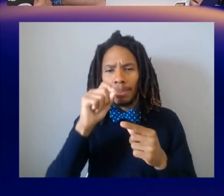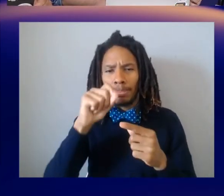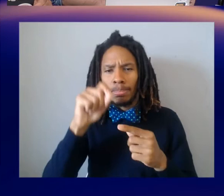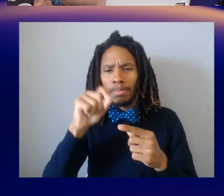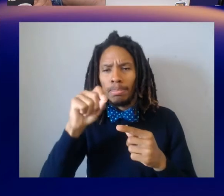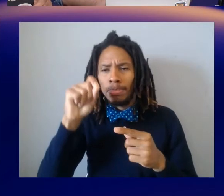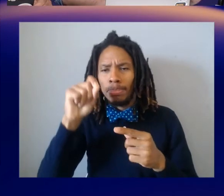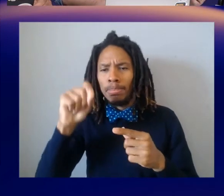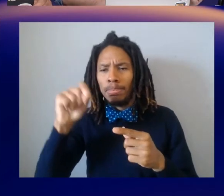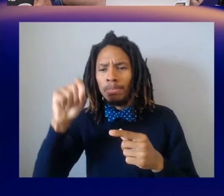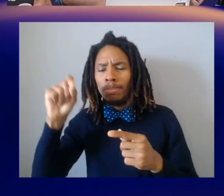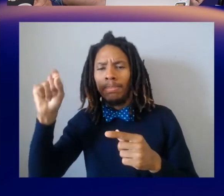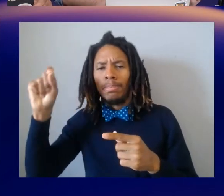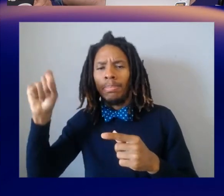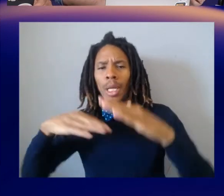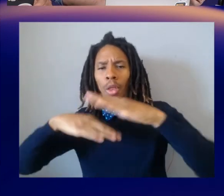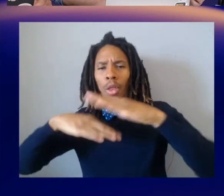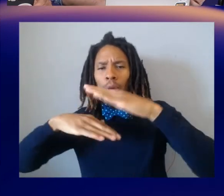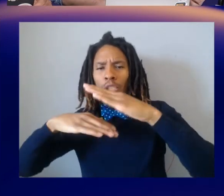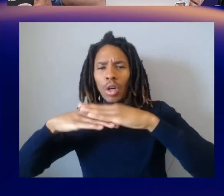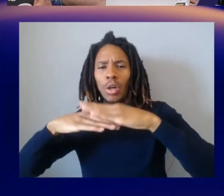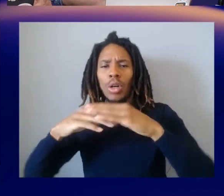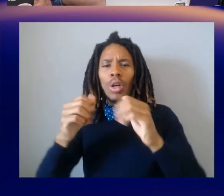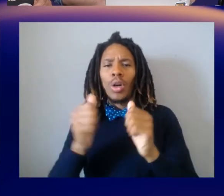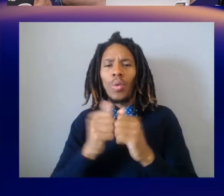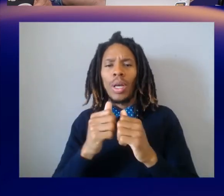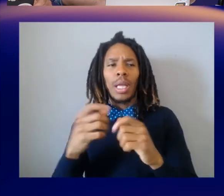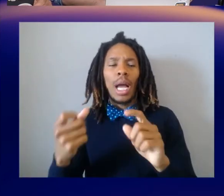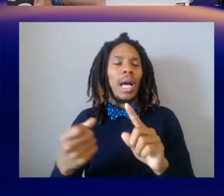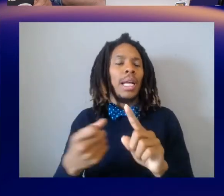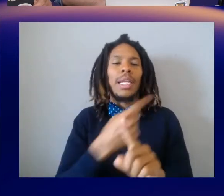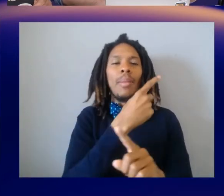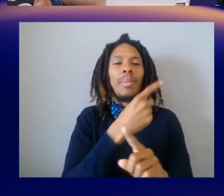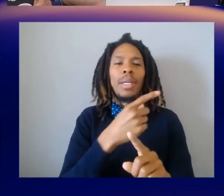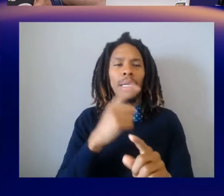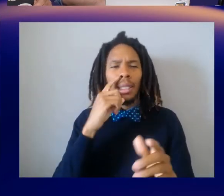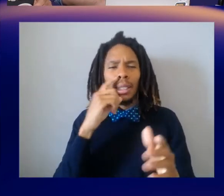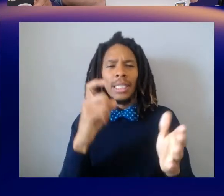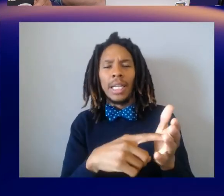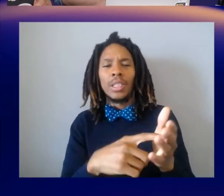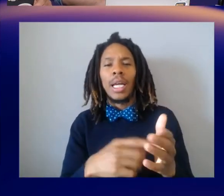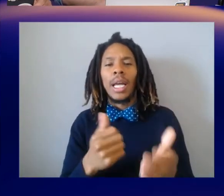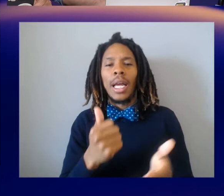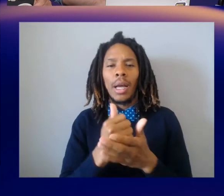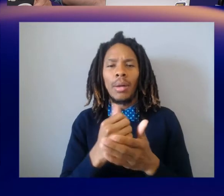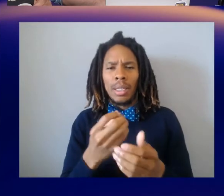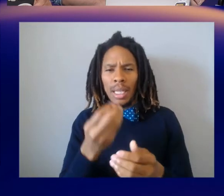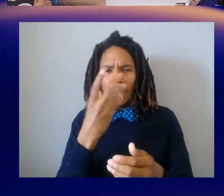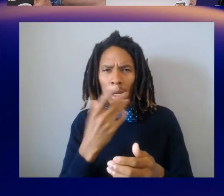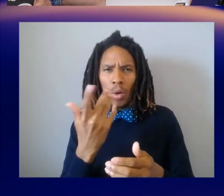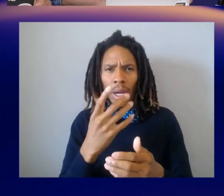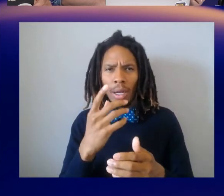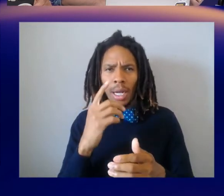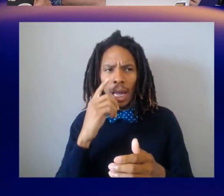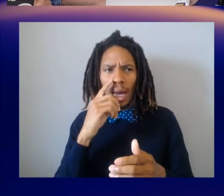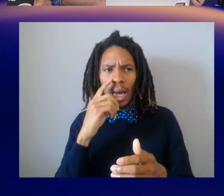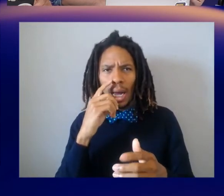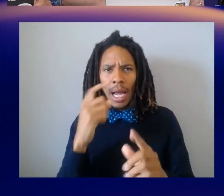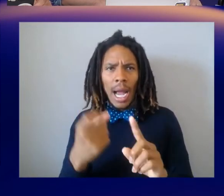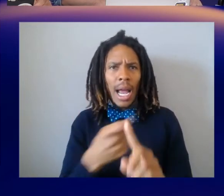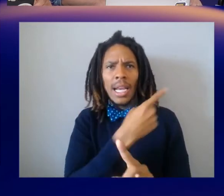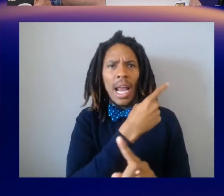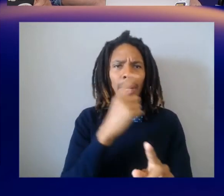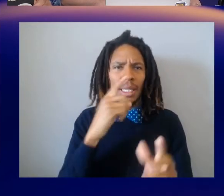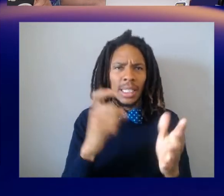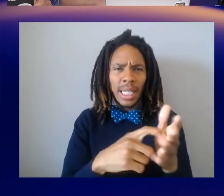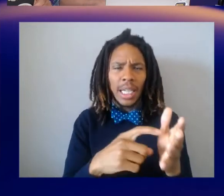static thresholds overlaid with anomaly detection bands, hopefully to help illustrate where anomaly detection can help and maybe where it may not be as